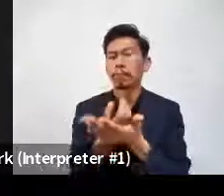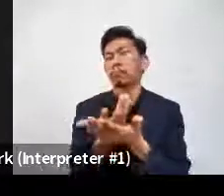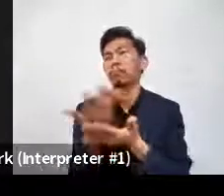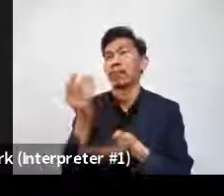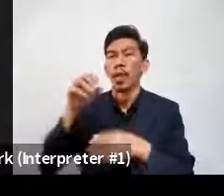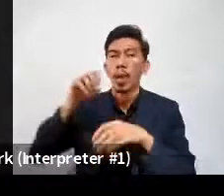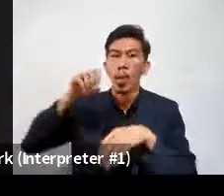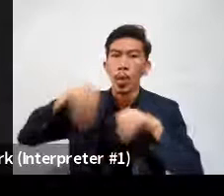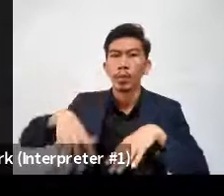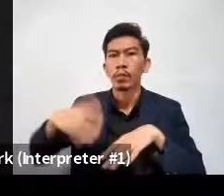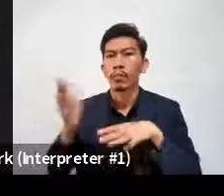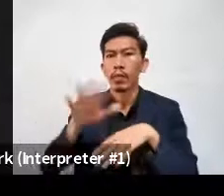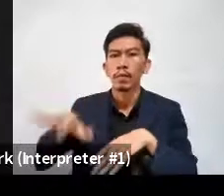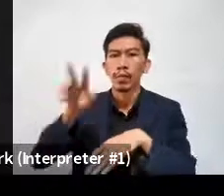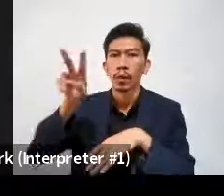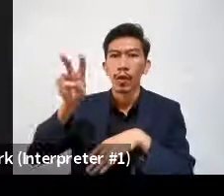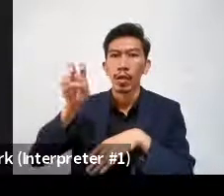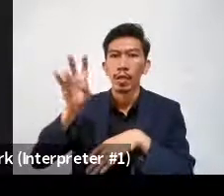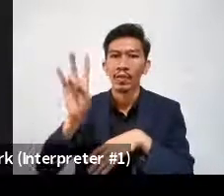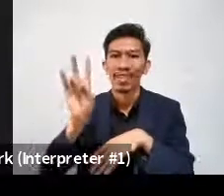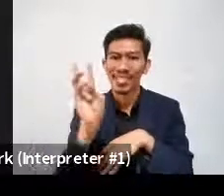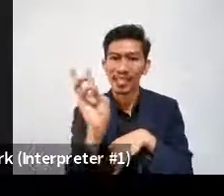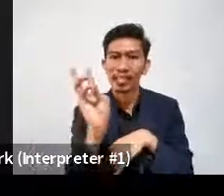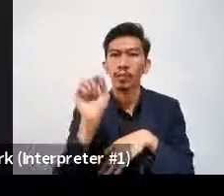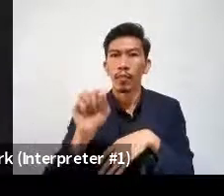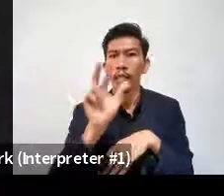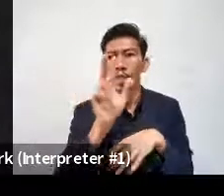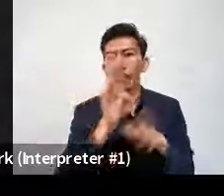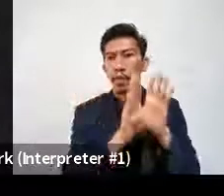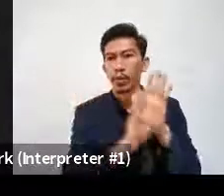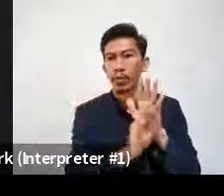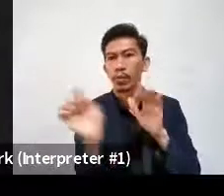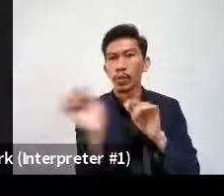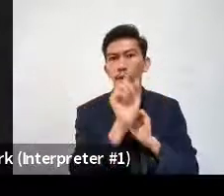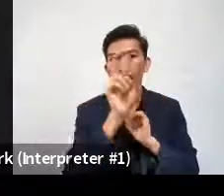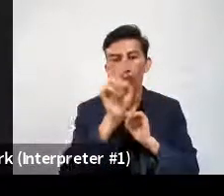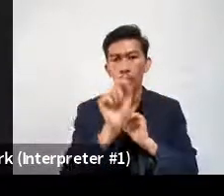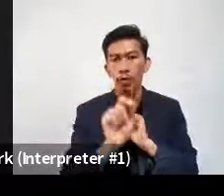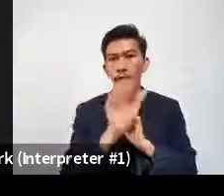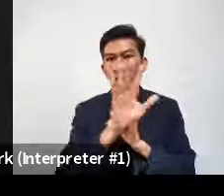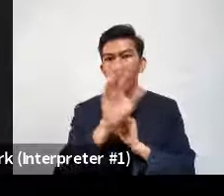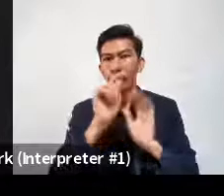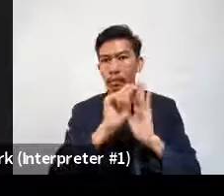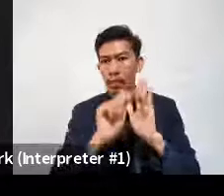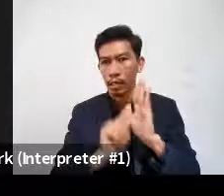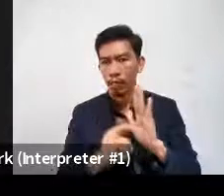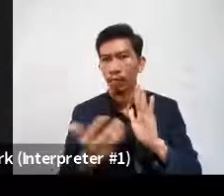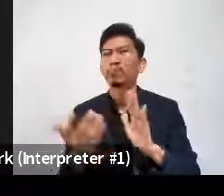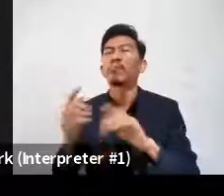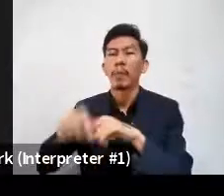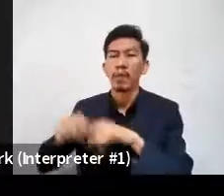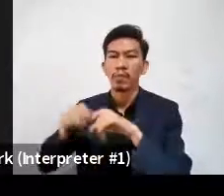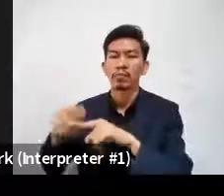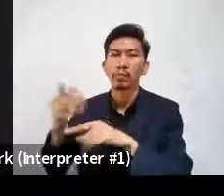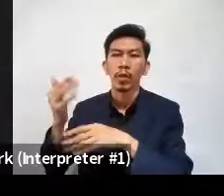between 276 billion to 2.5 trillion depending on how COVID-19 pandemic develops